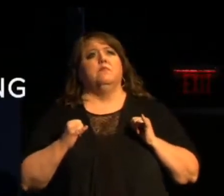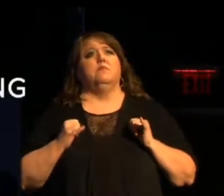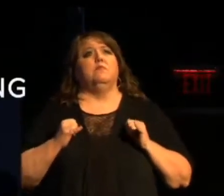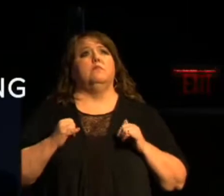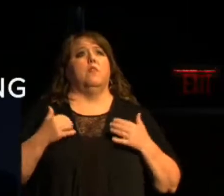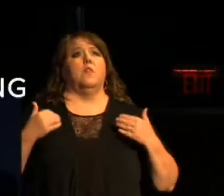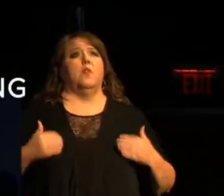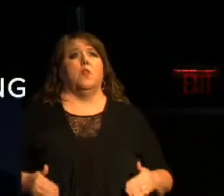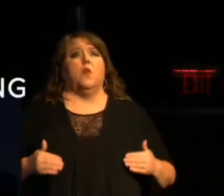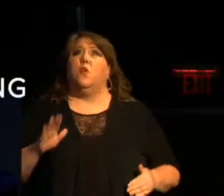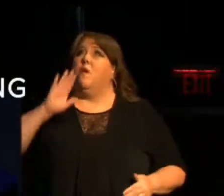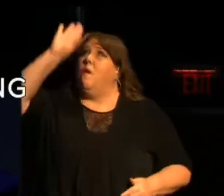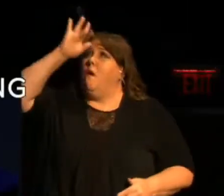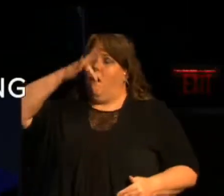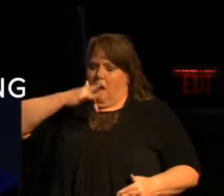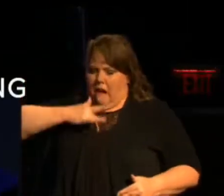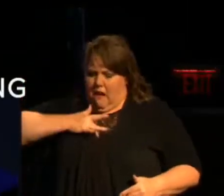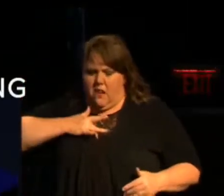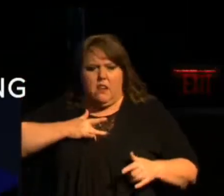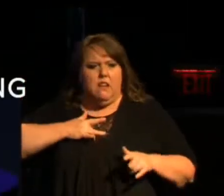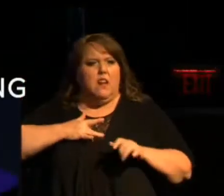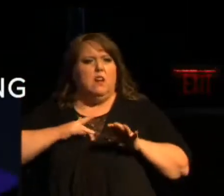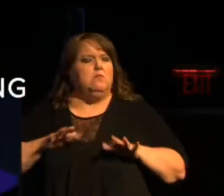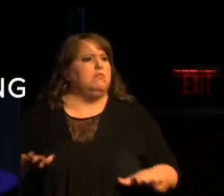I can see your heart in